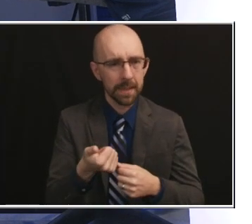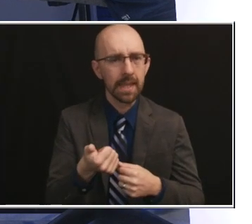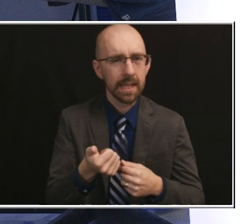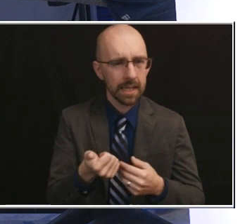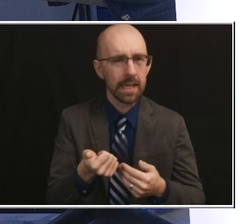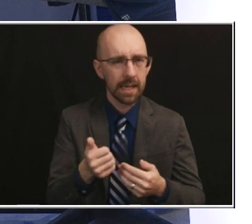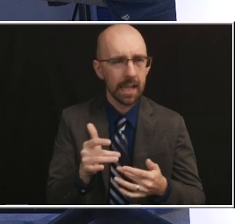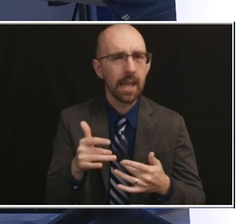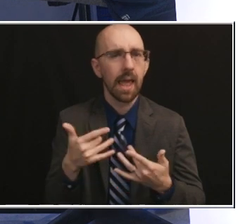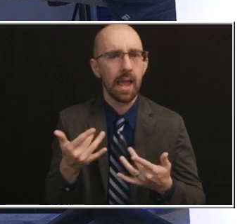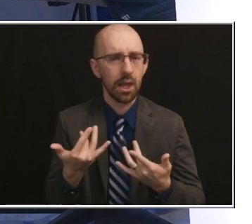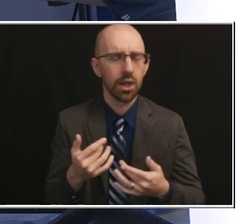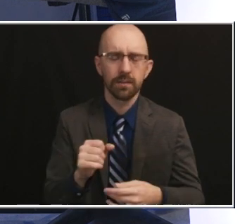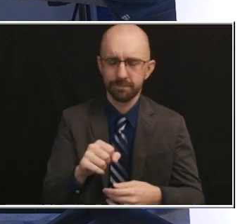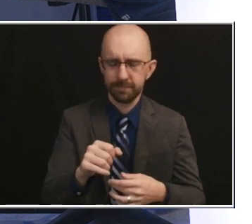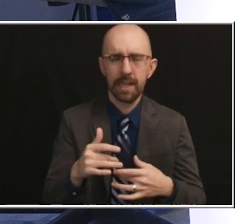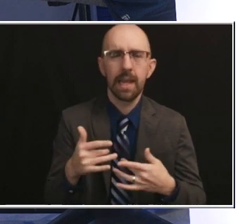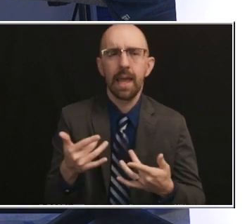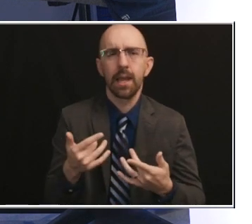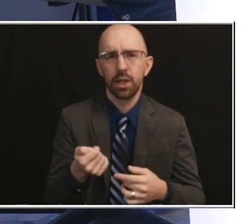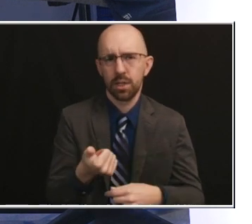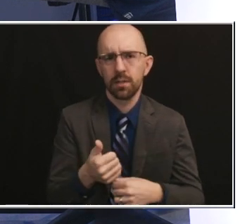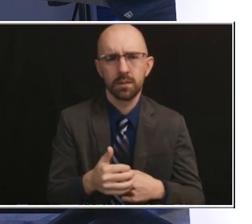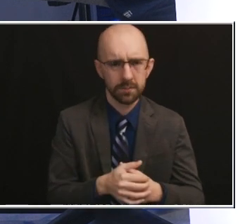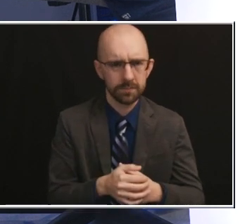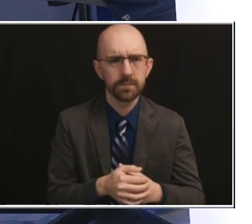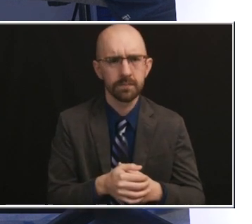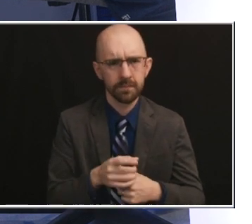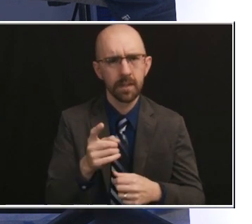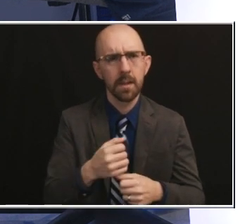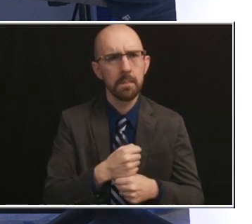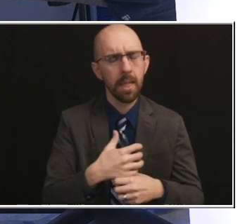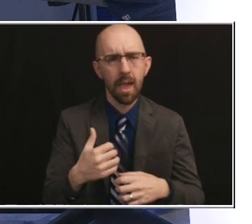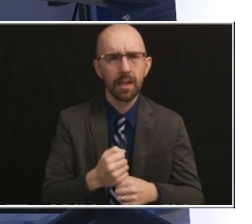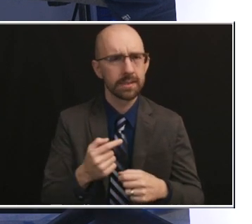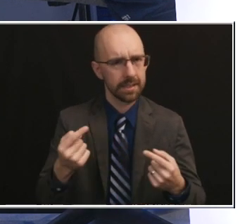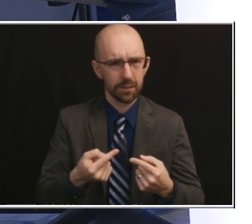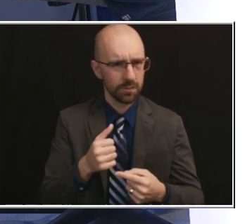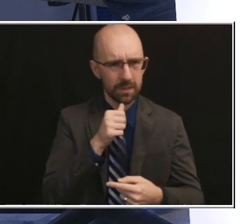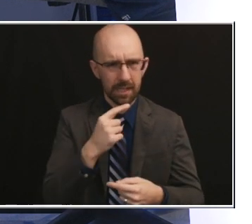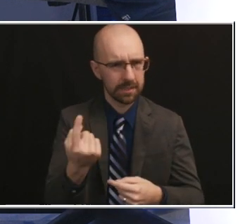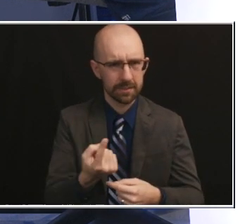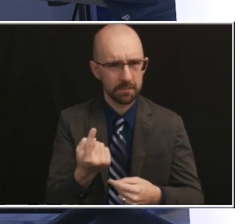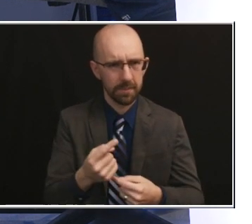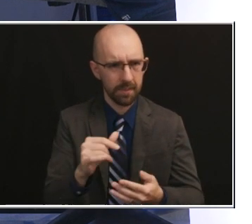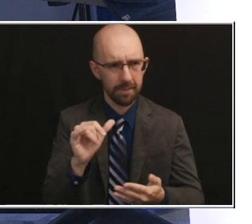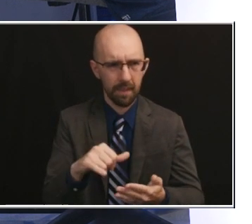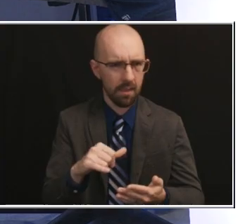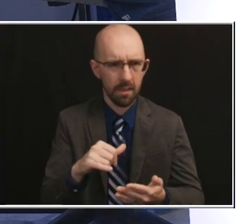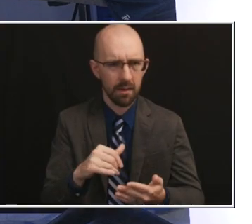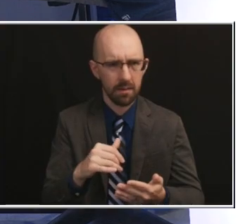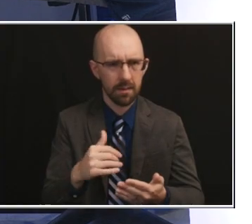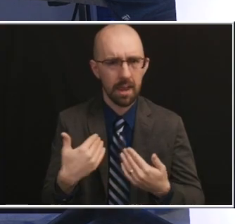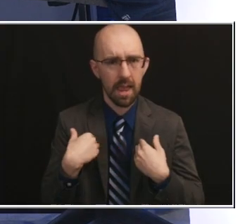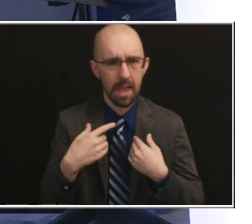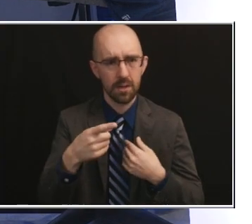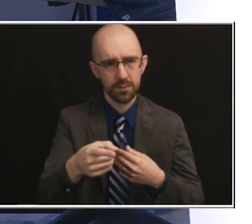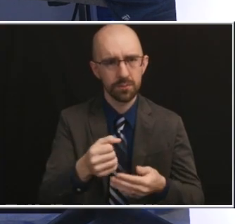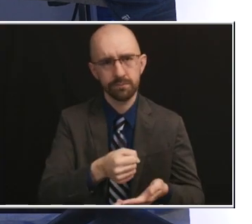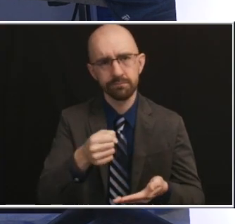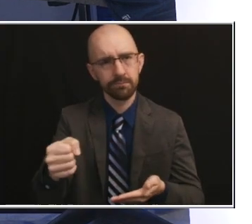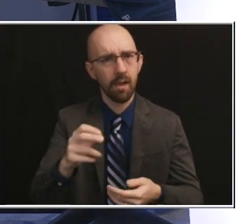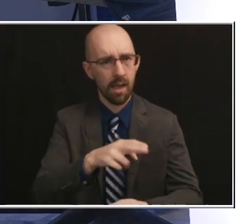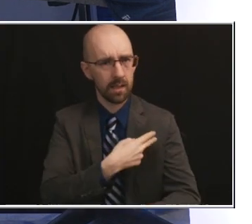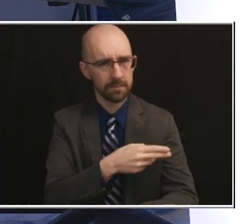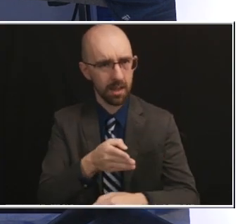lighter. Yep. And the blast injury wasn't something that had you in the hospital afterwards. You were